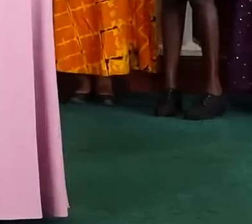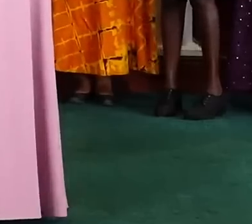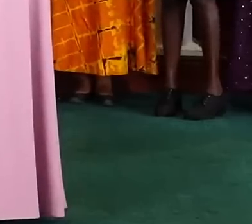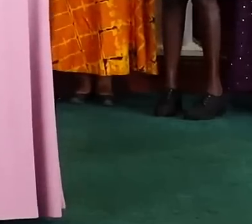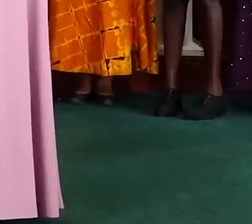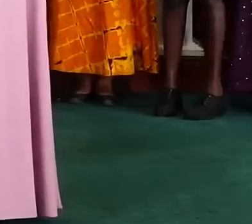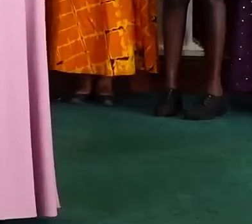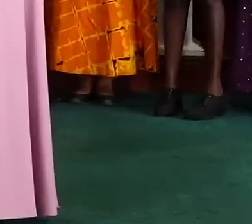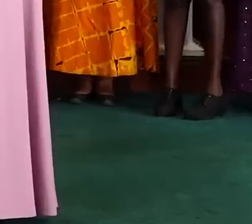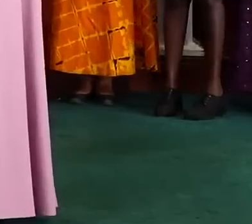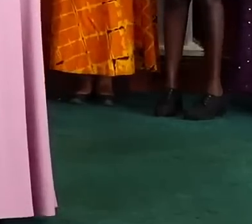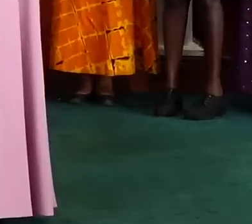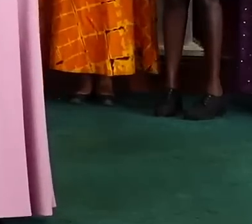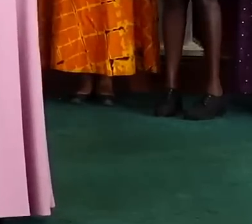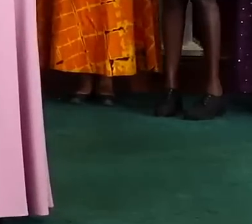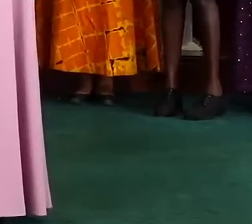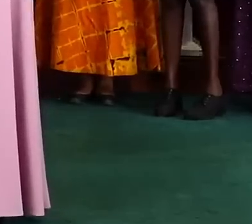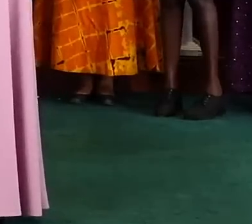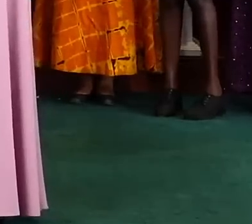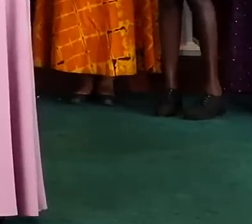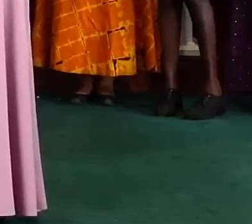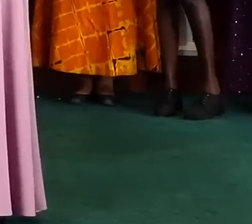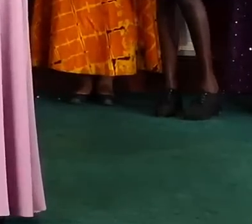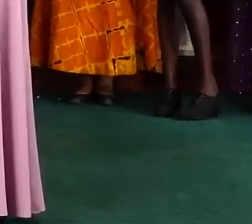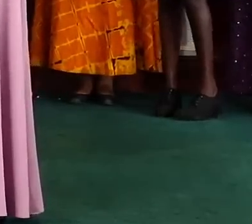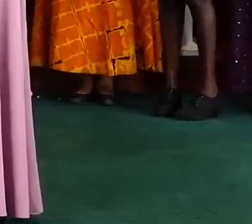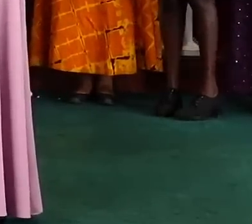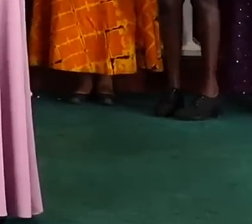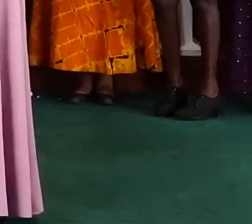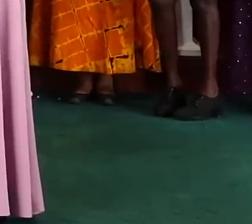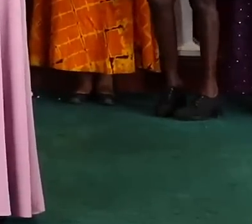marching upwards to